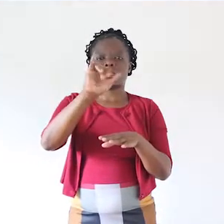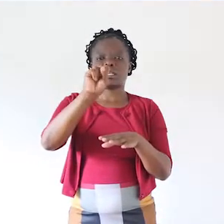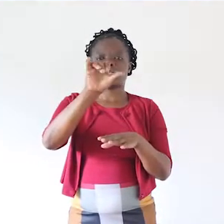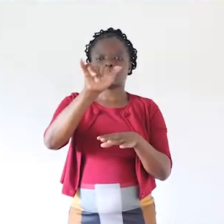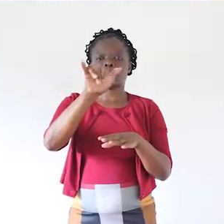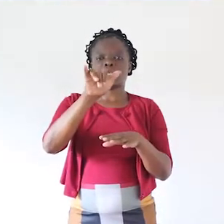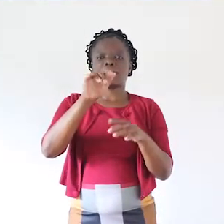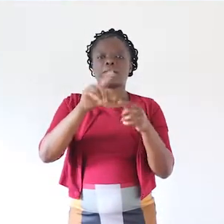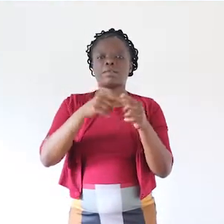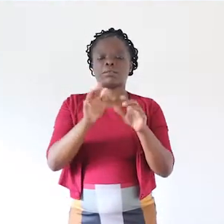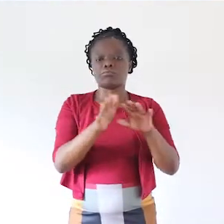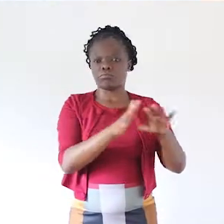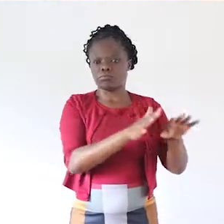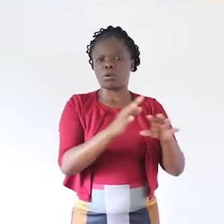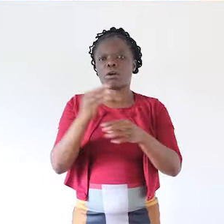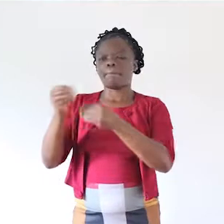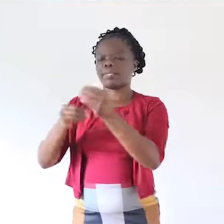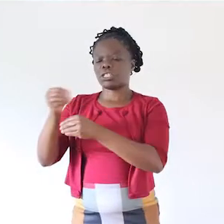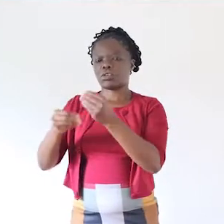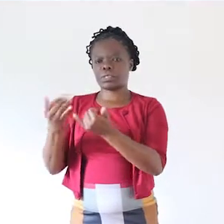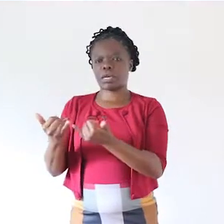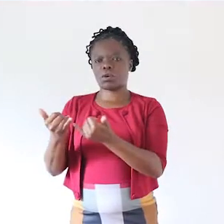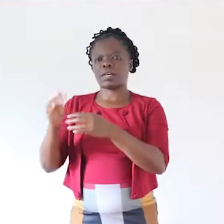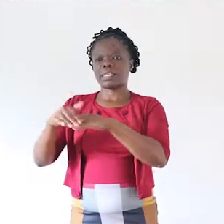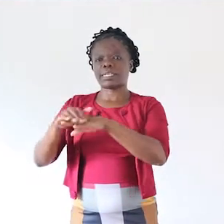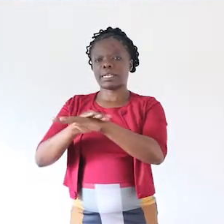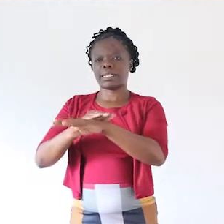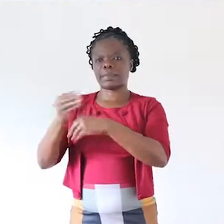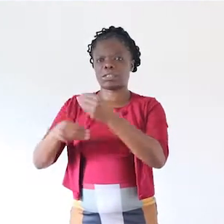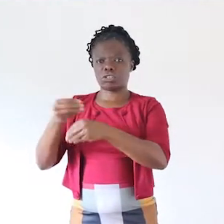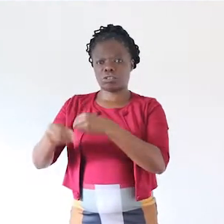have the materials. You can explore.